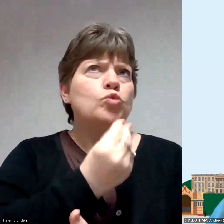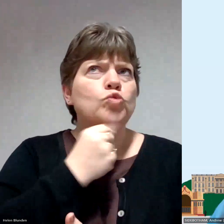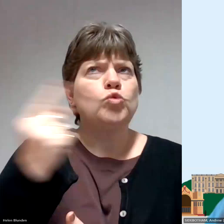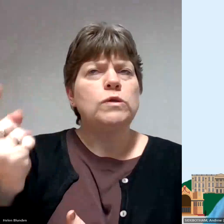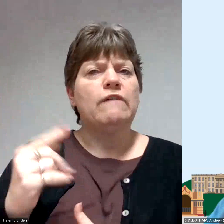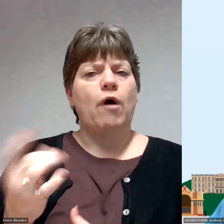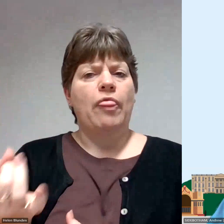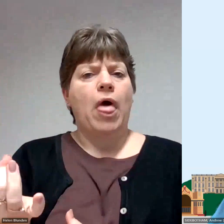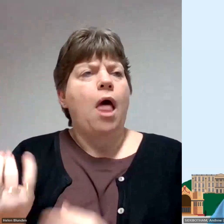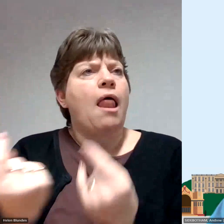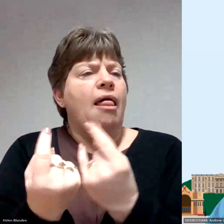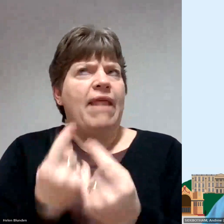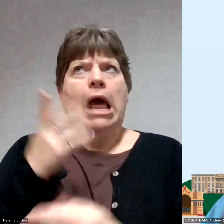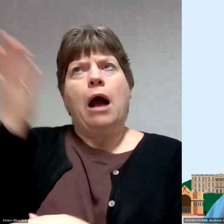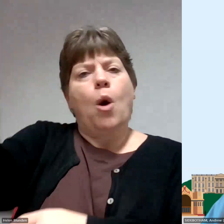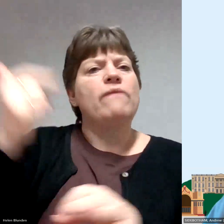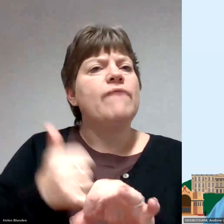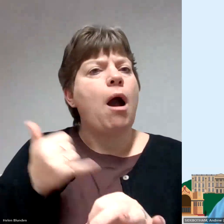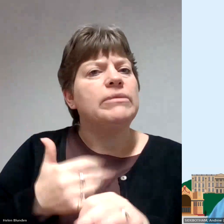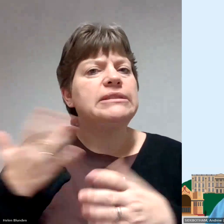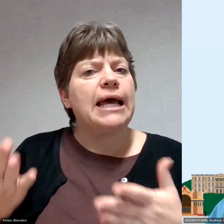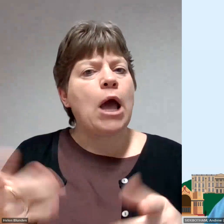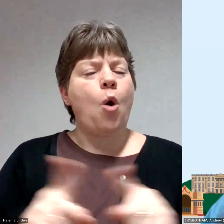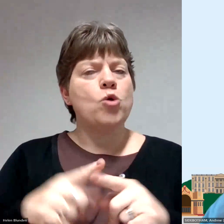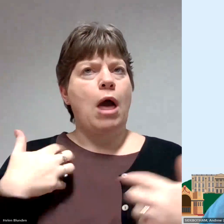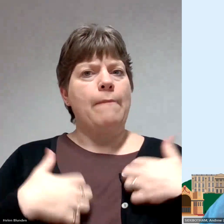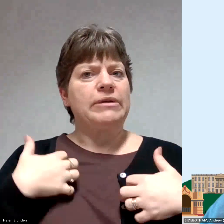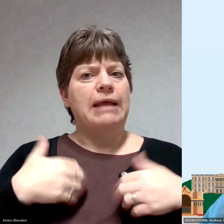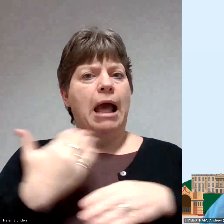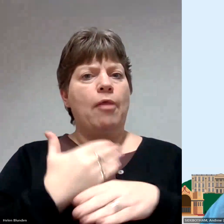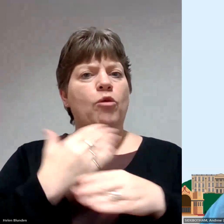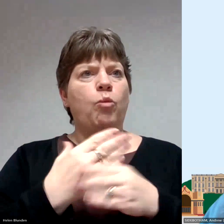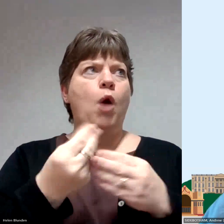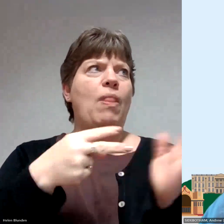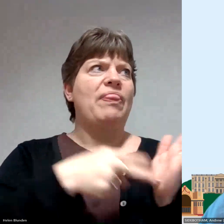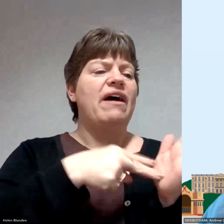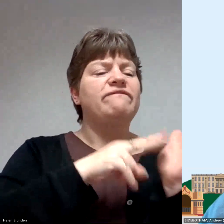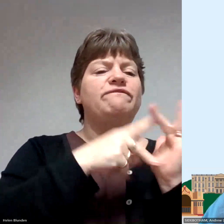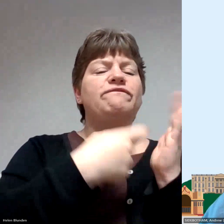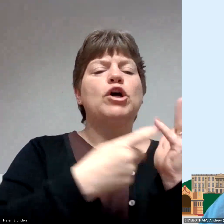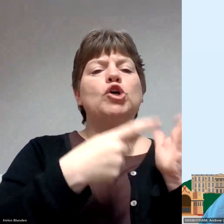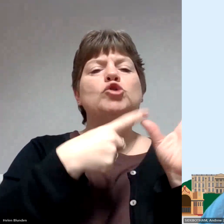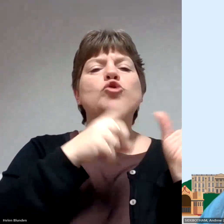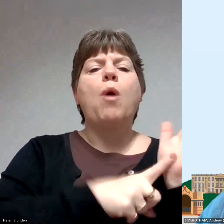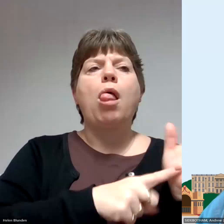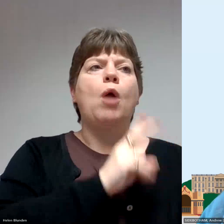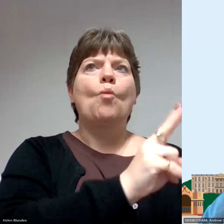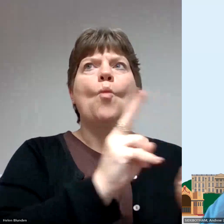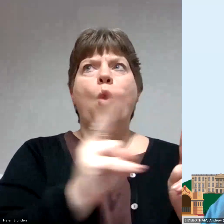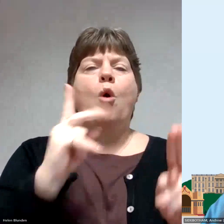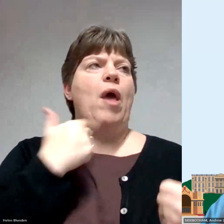level things. I'm also very excited about all the work with virtual wards as well. They're going to be a game changer.